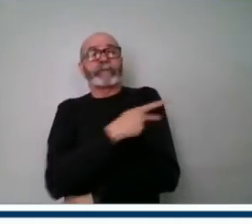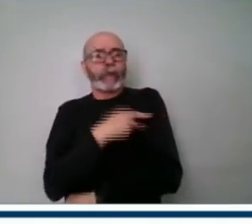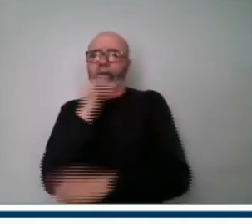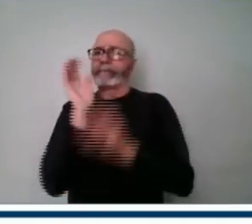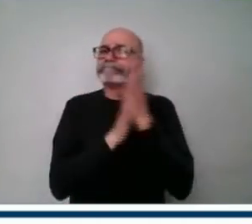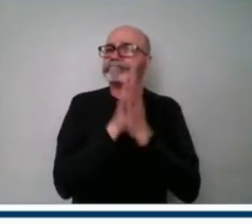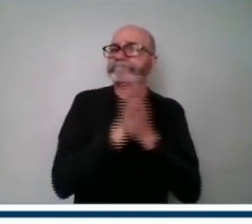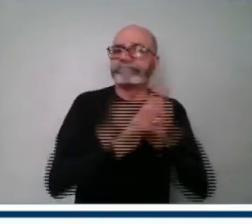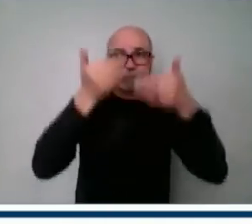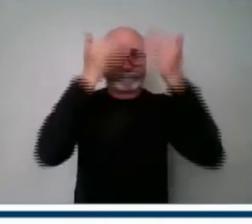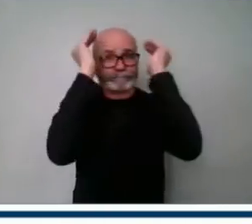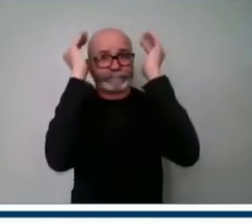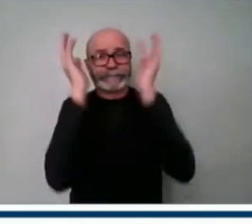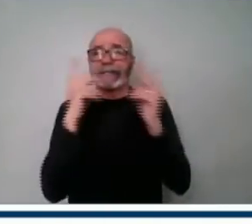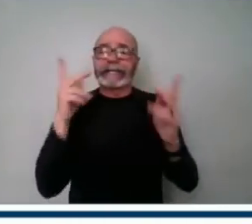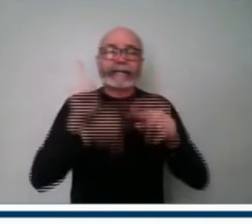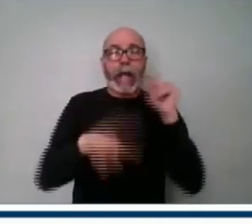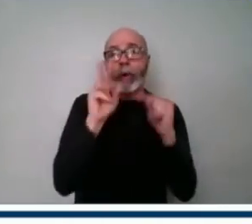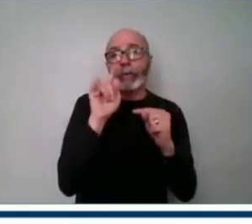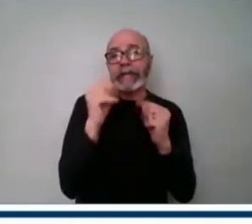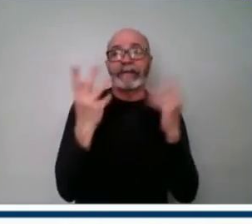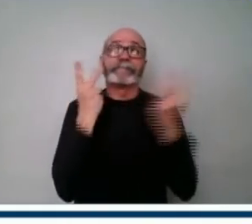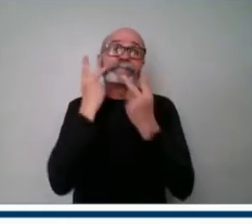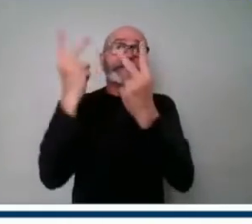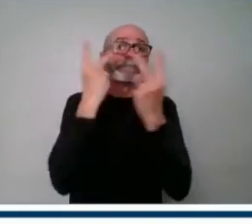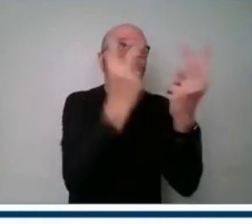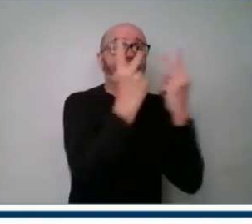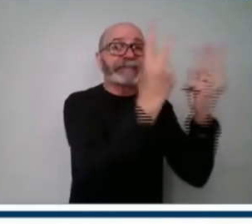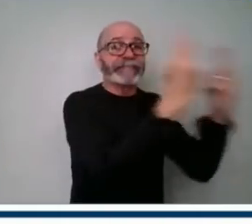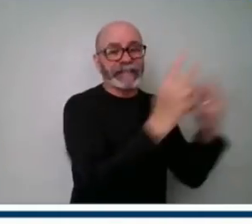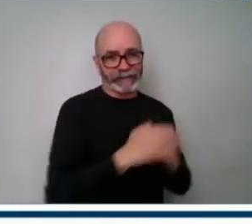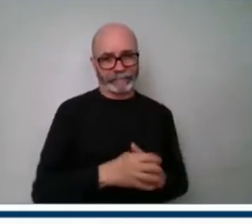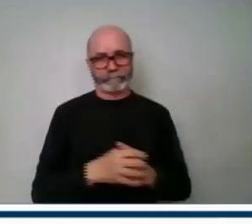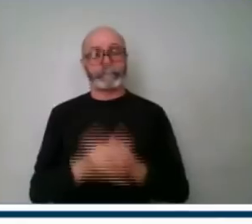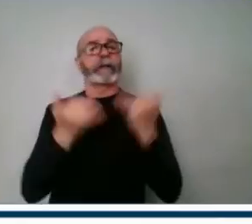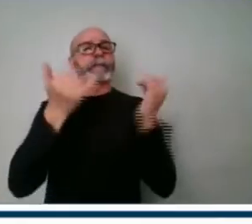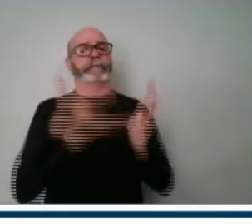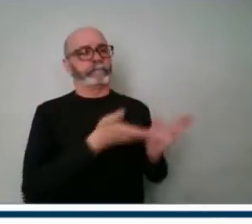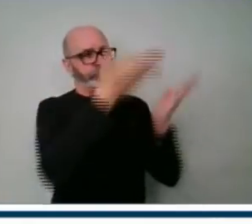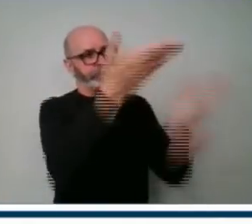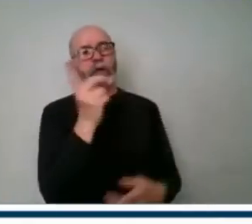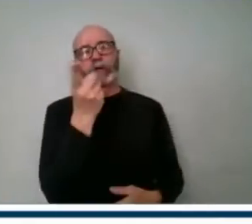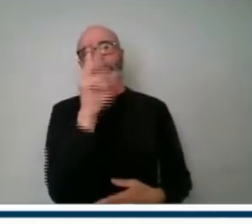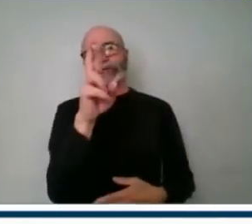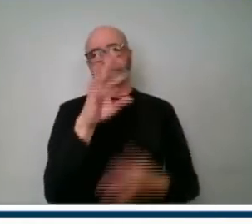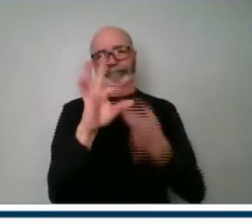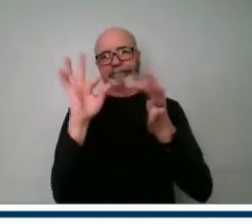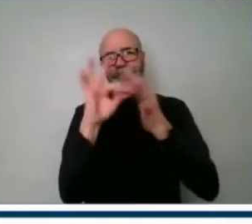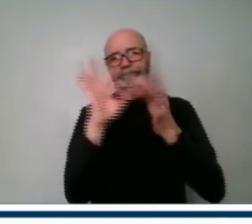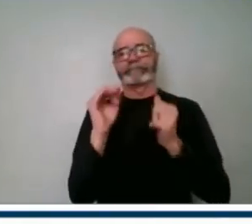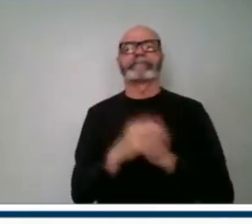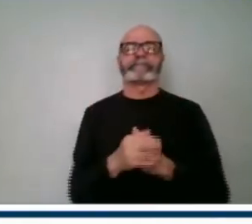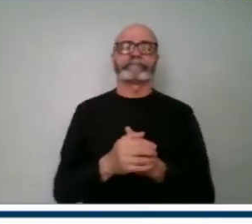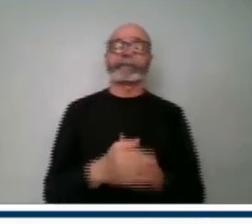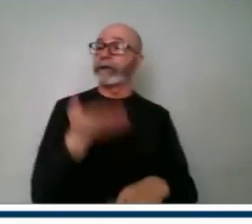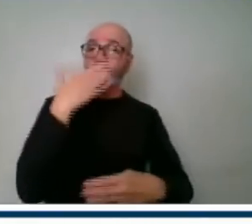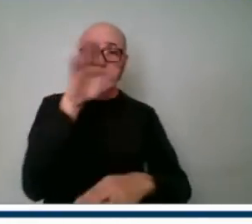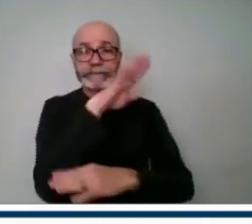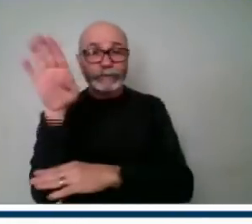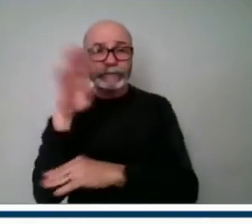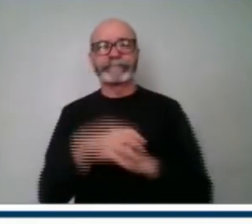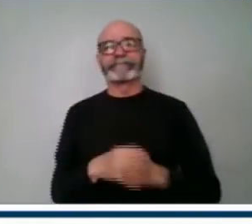Strang. Thank you, Premier. Good afternoon, everybody. I also want to start today by acknowledging the person who died this week